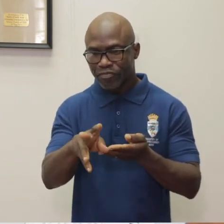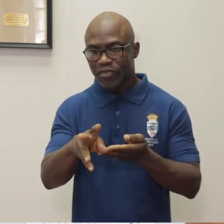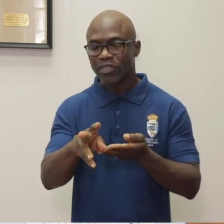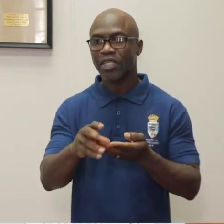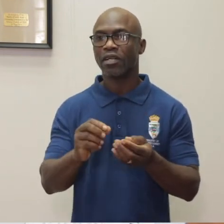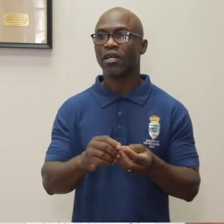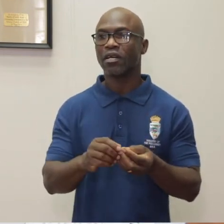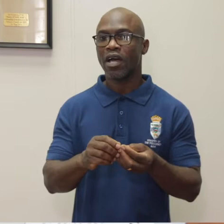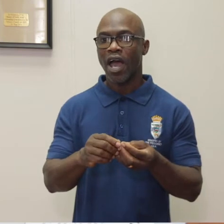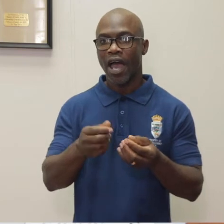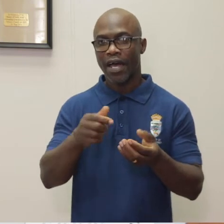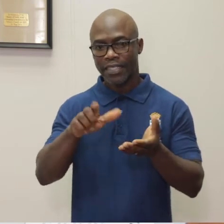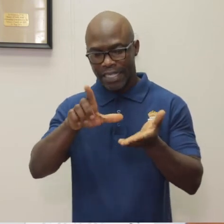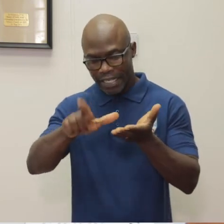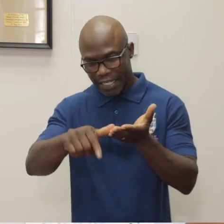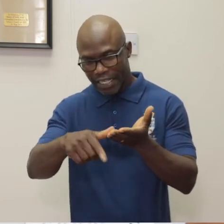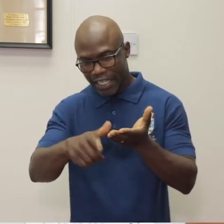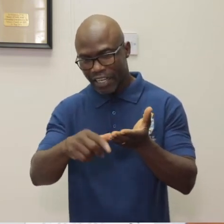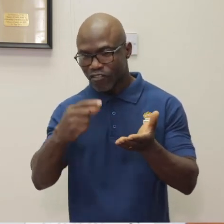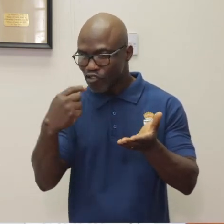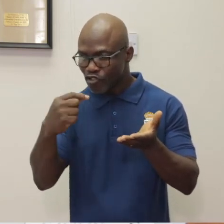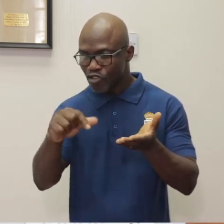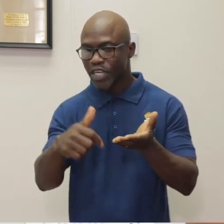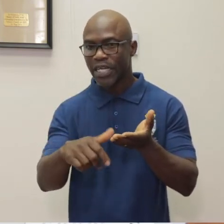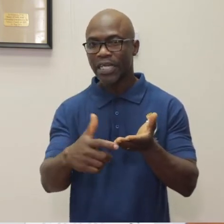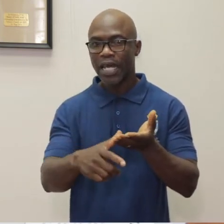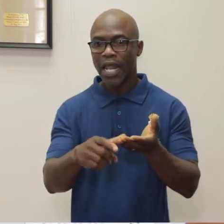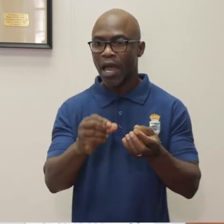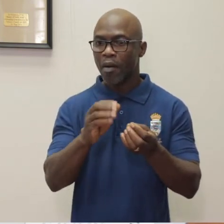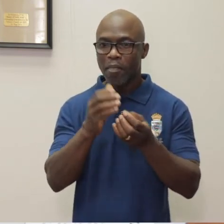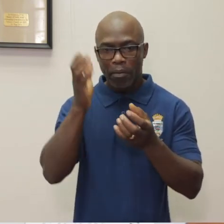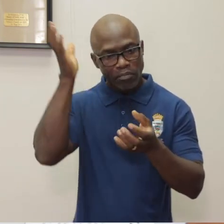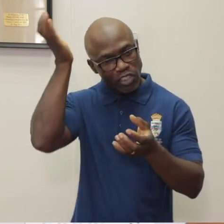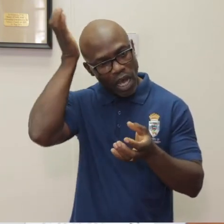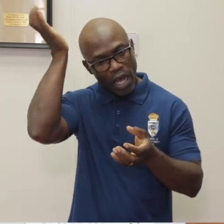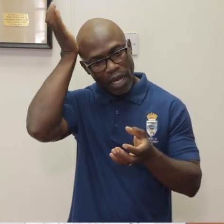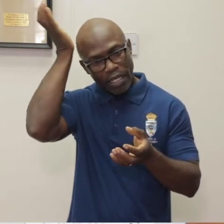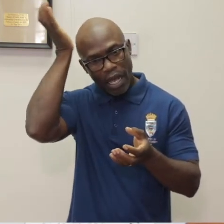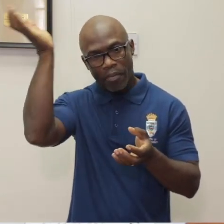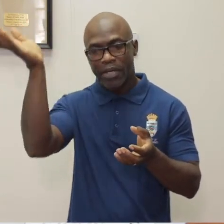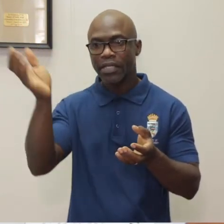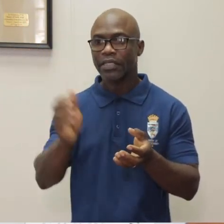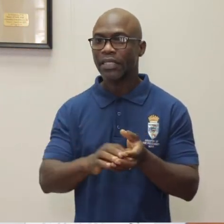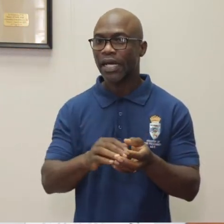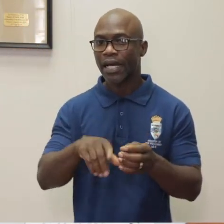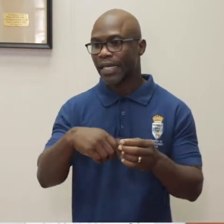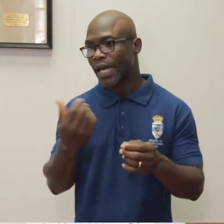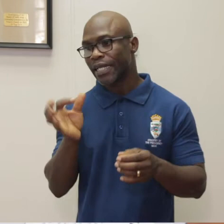green leafy vegetables like pak choy, callaloo, fruits, any type of fruits,